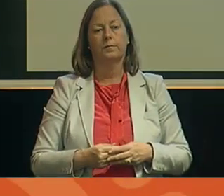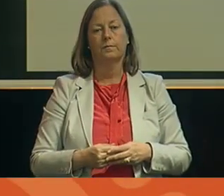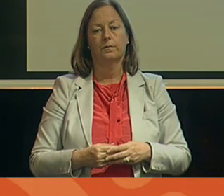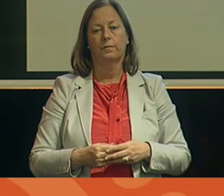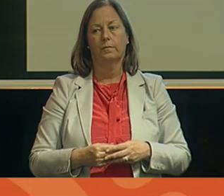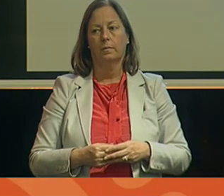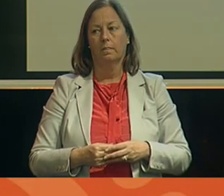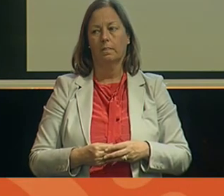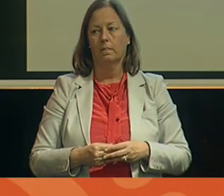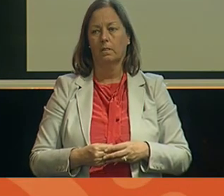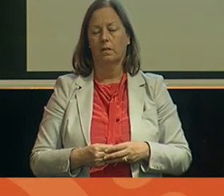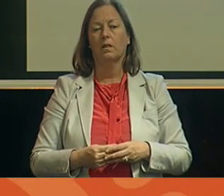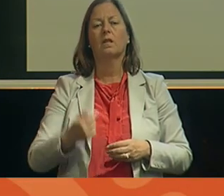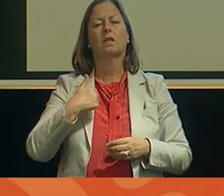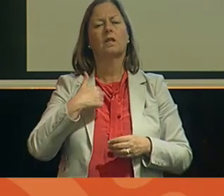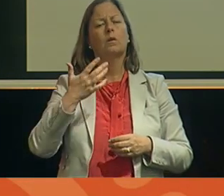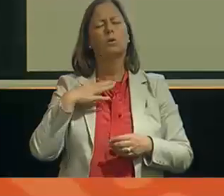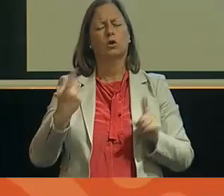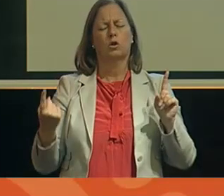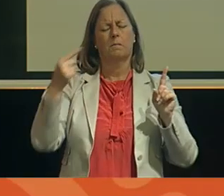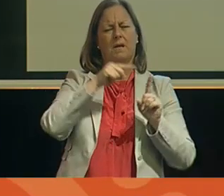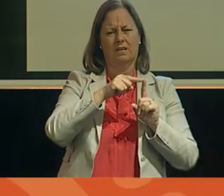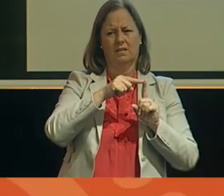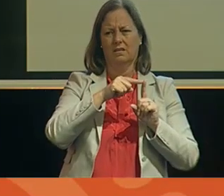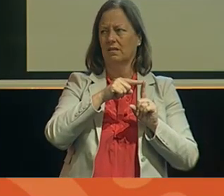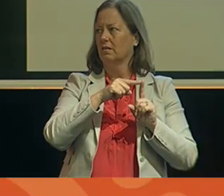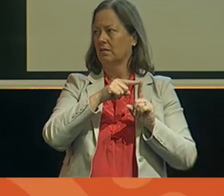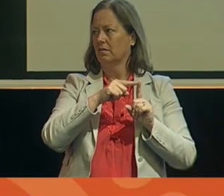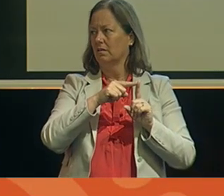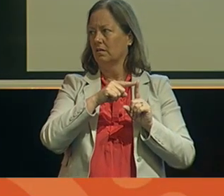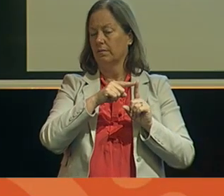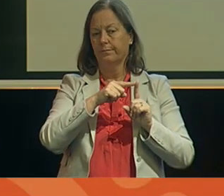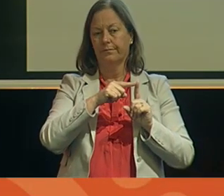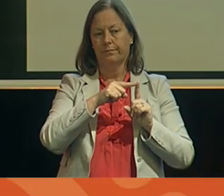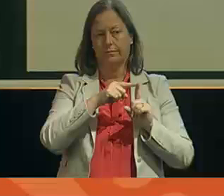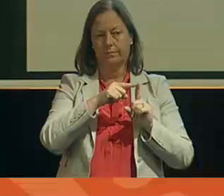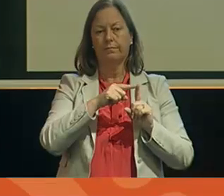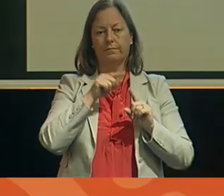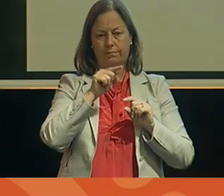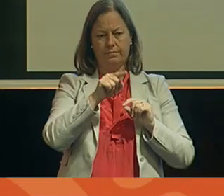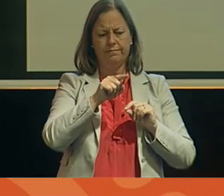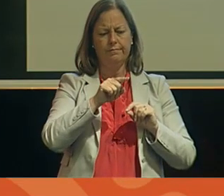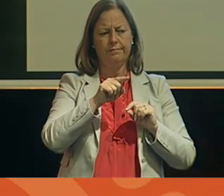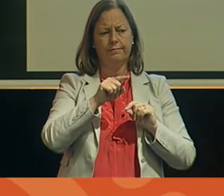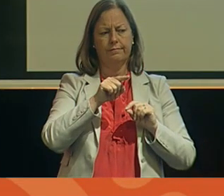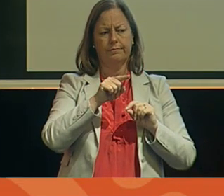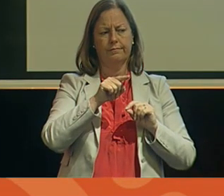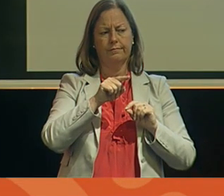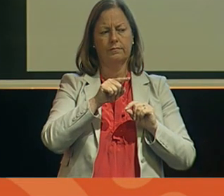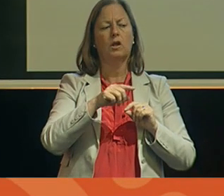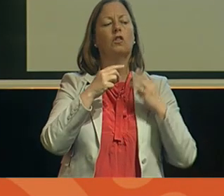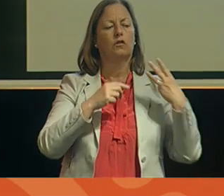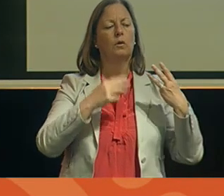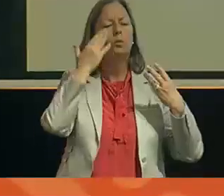I want to bring back with a case that I was bringing up of the 3 transgender women that we are going against the Sharia law. The first case